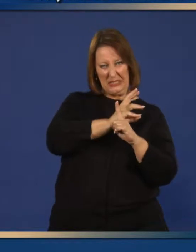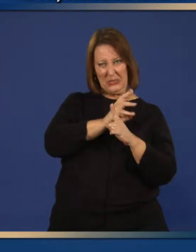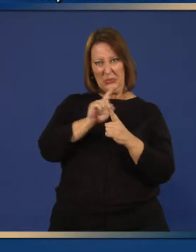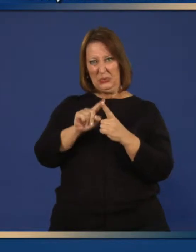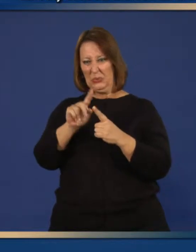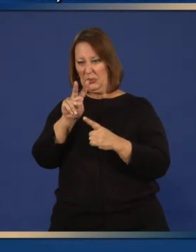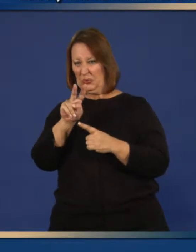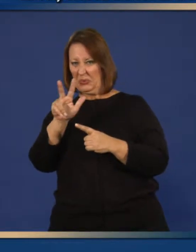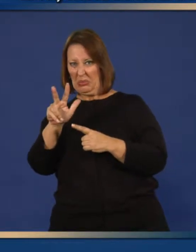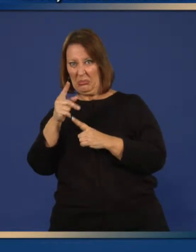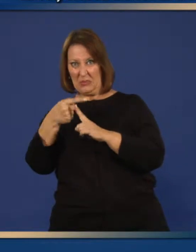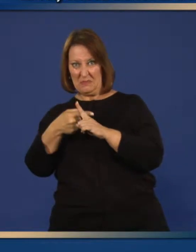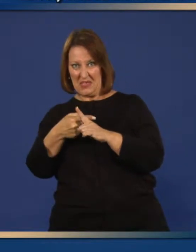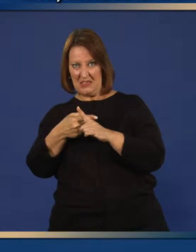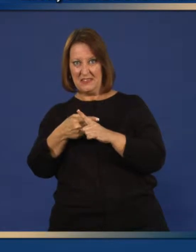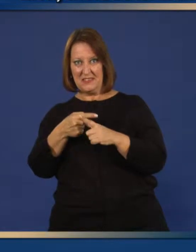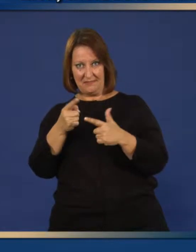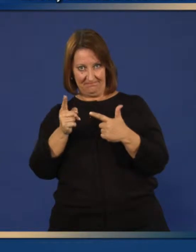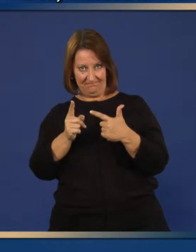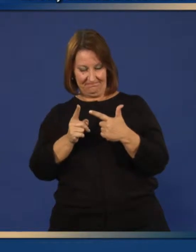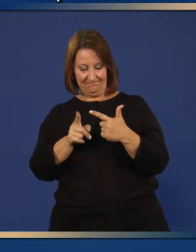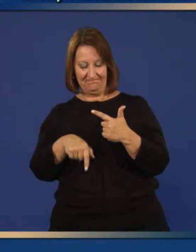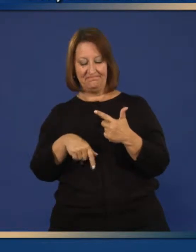23 months of age.